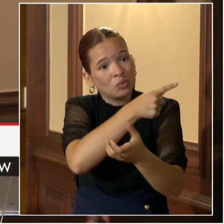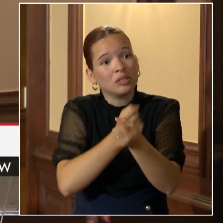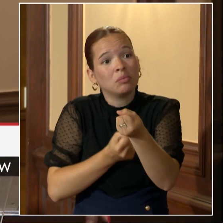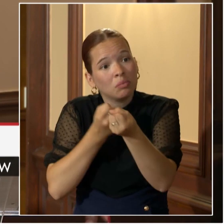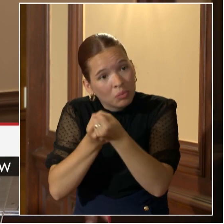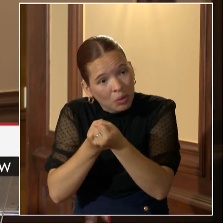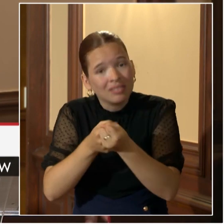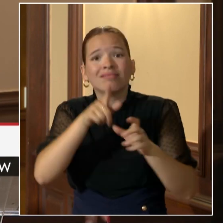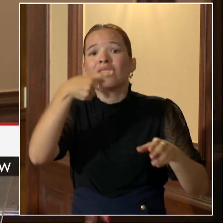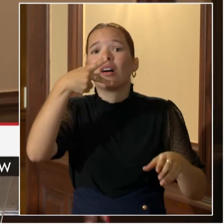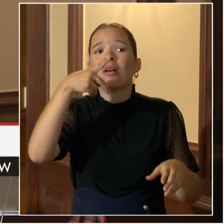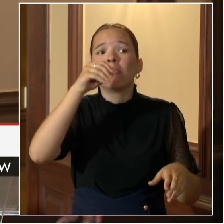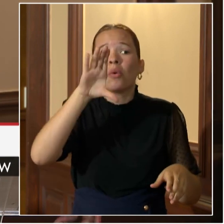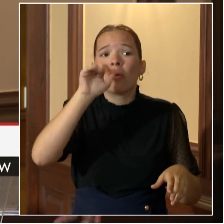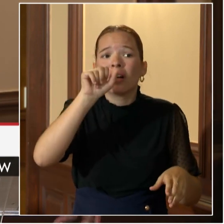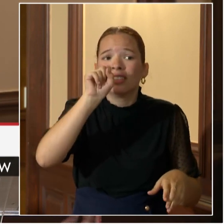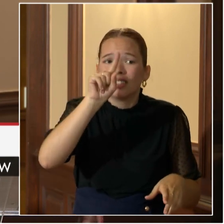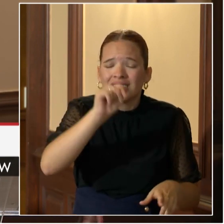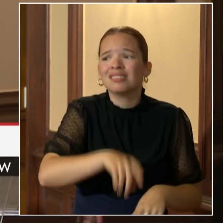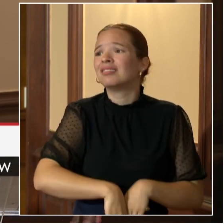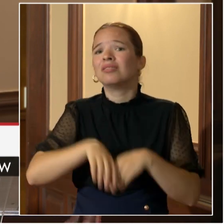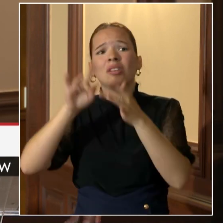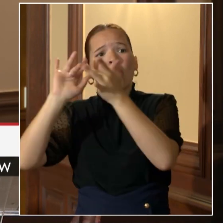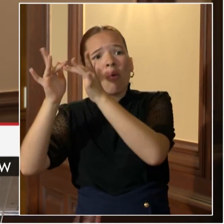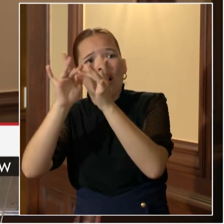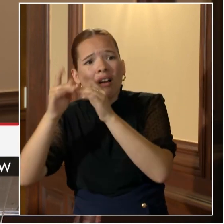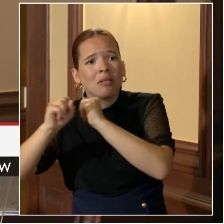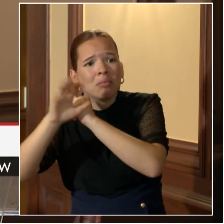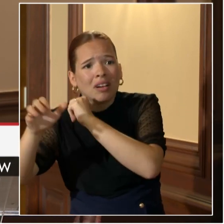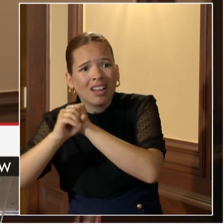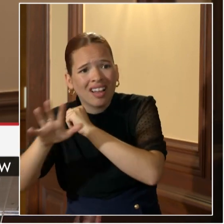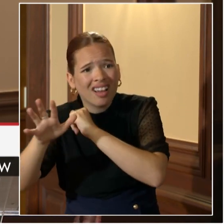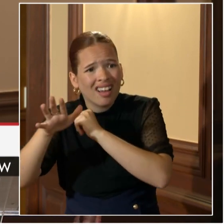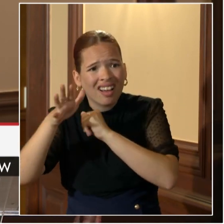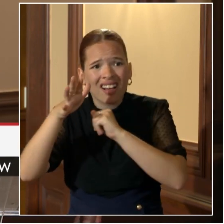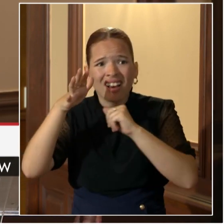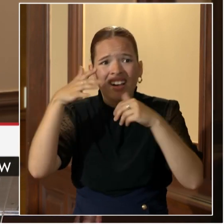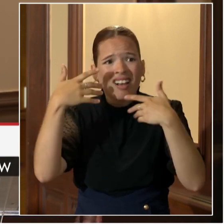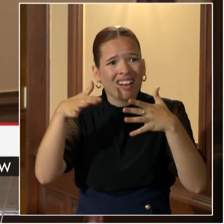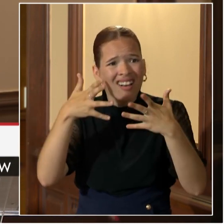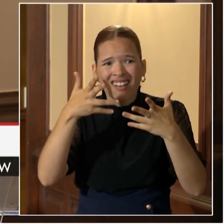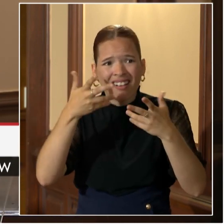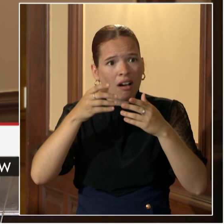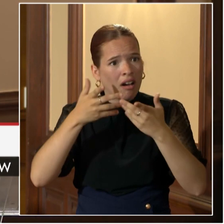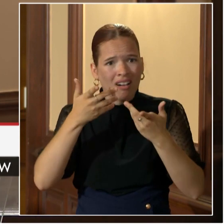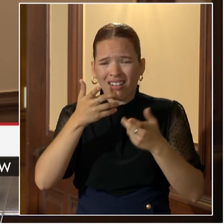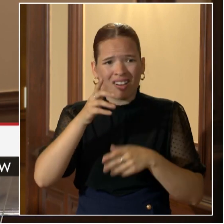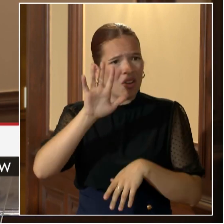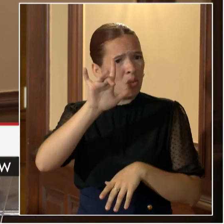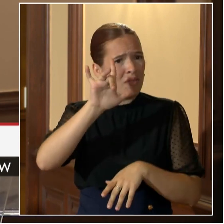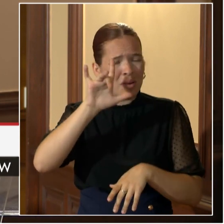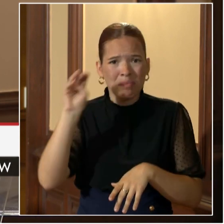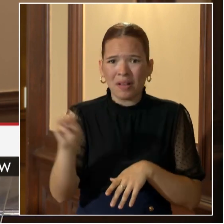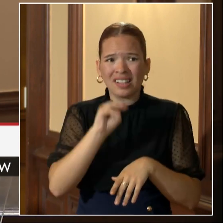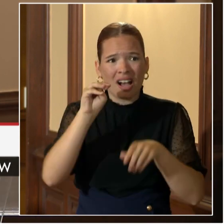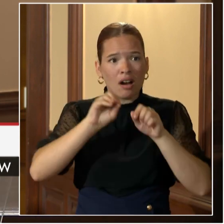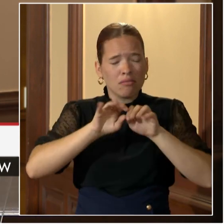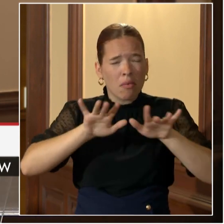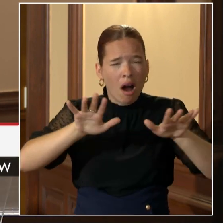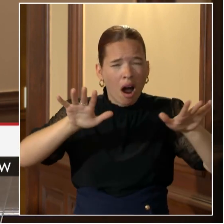Our targeted population, we've reached over 25 million people. In